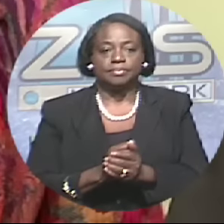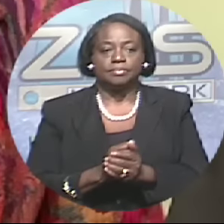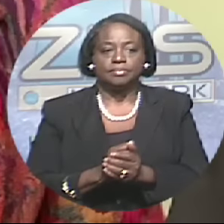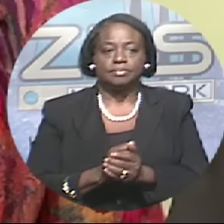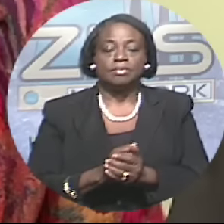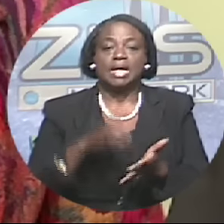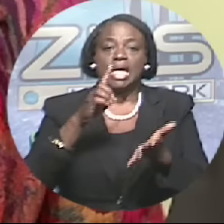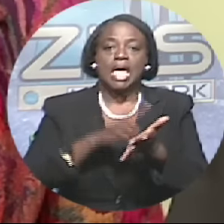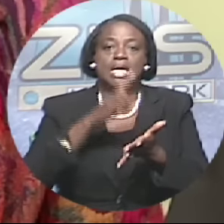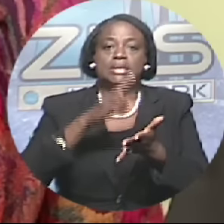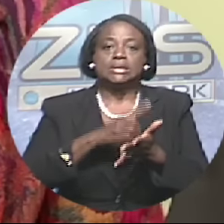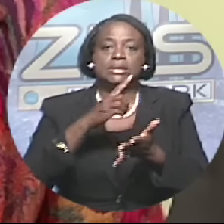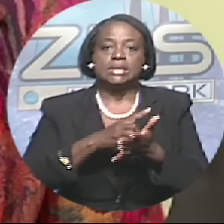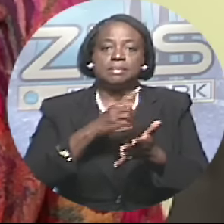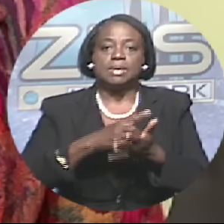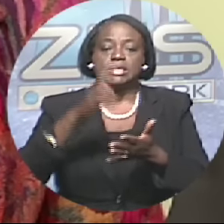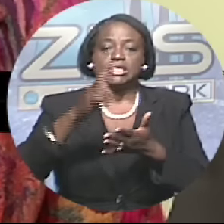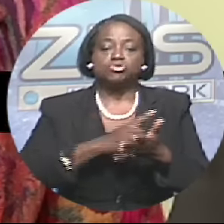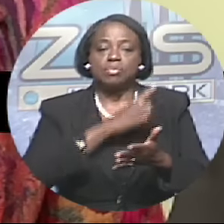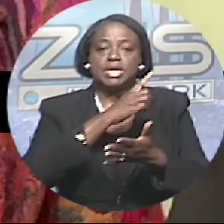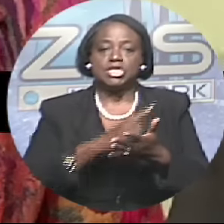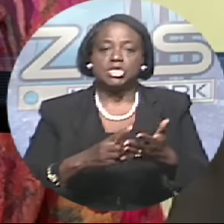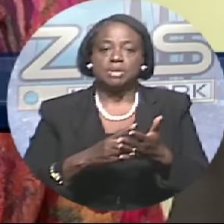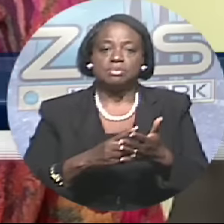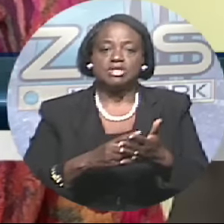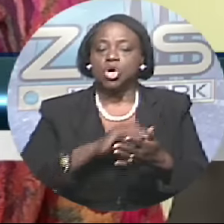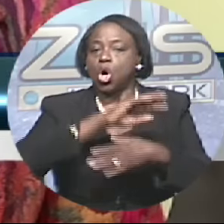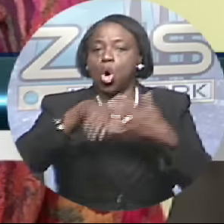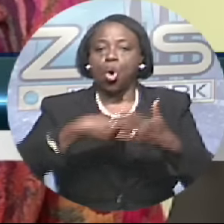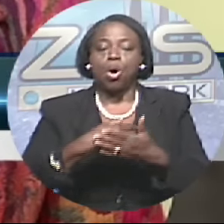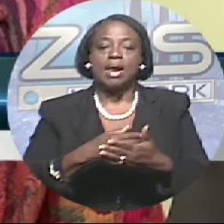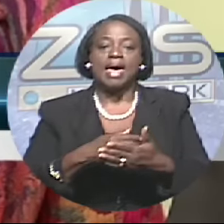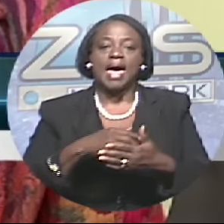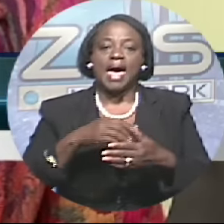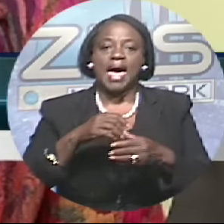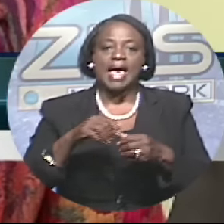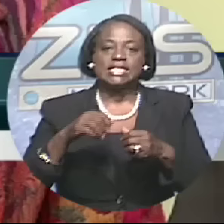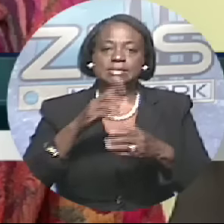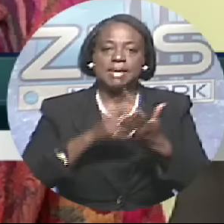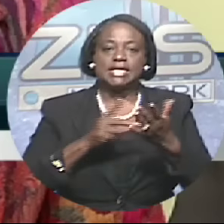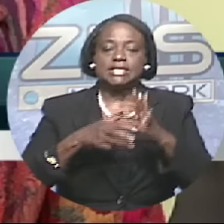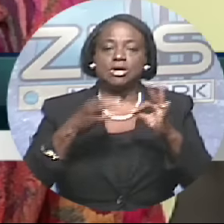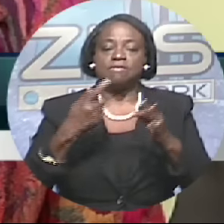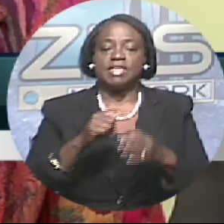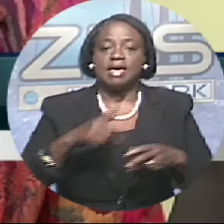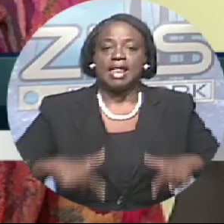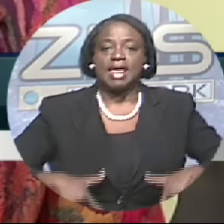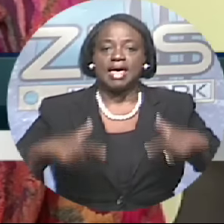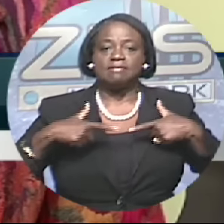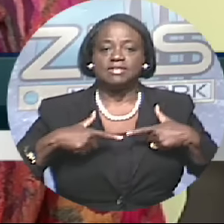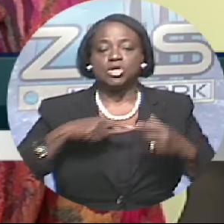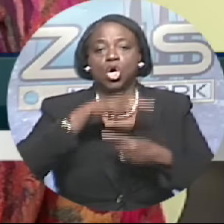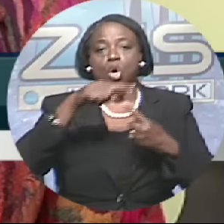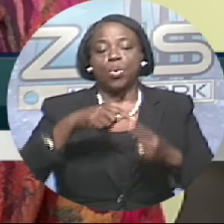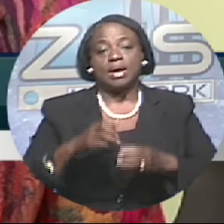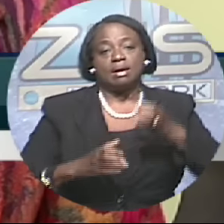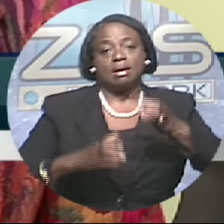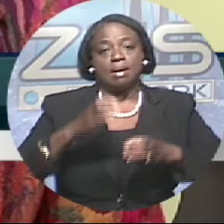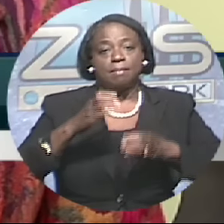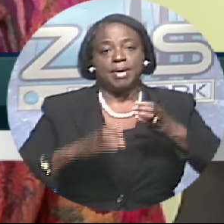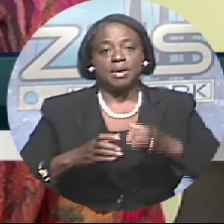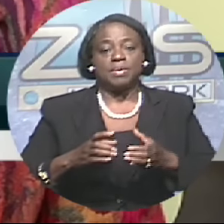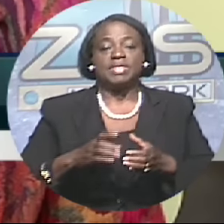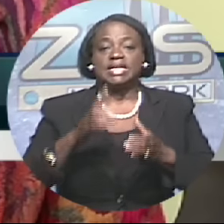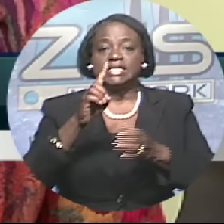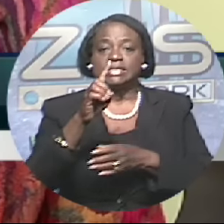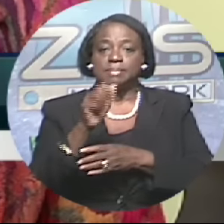Double discrimination pervades all aspects of their lives. When compared with men with disabilities,